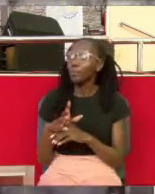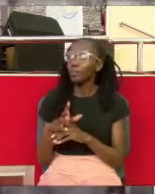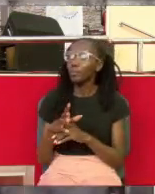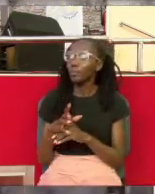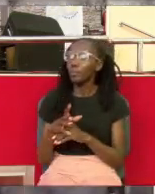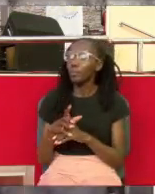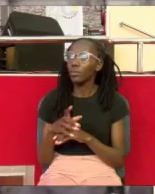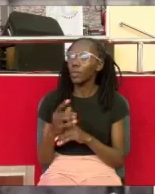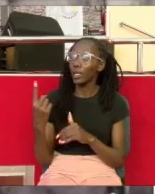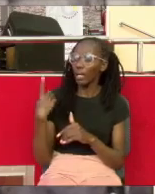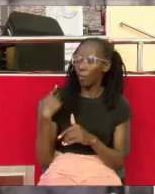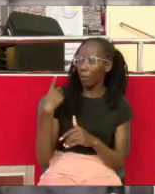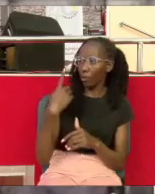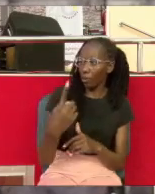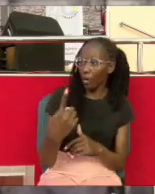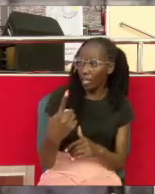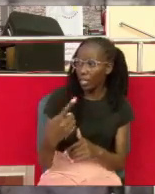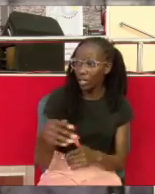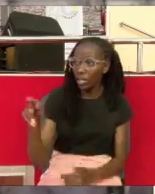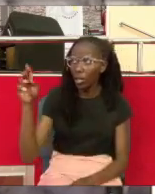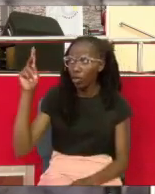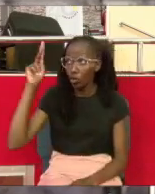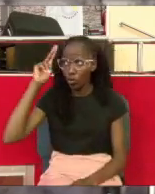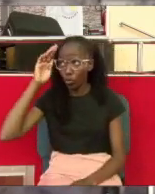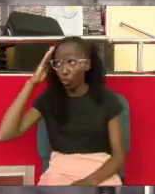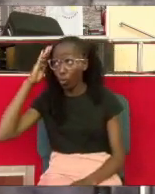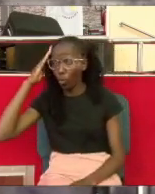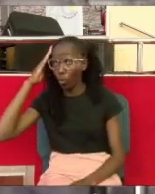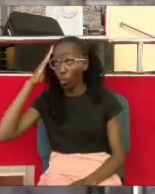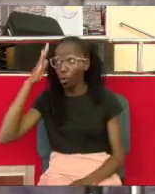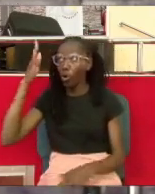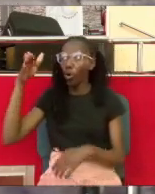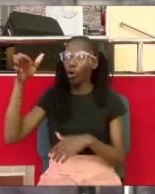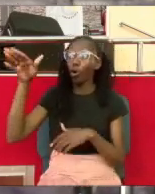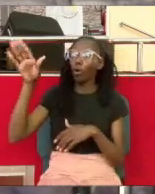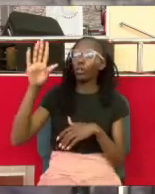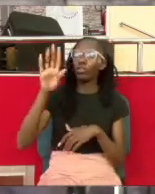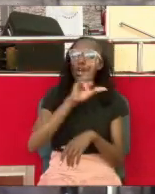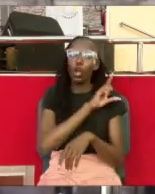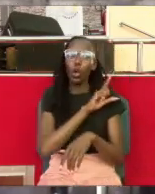is that aspect of acknowledgement of God's lordship.